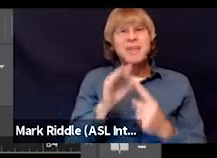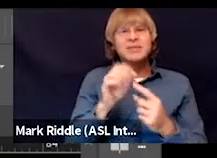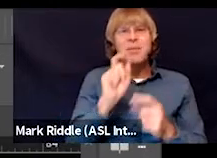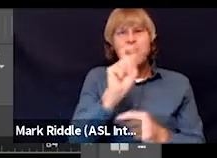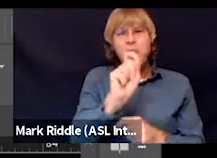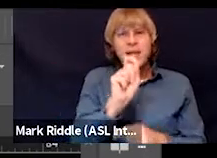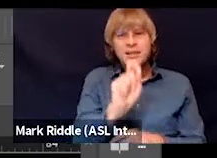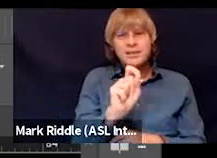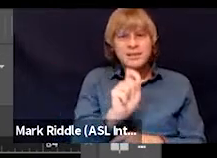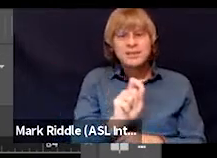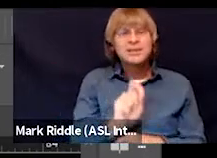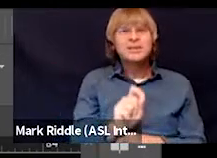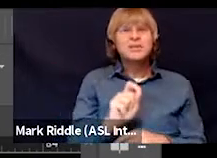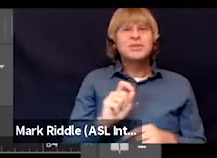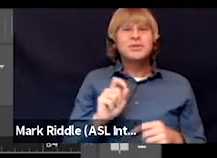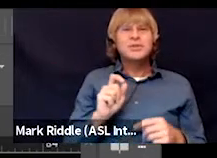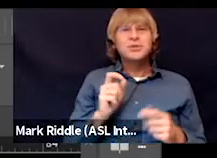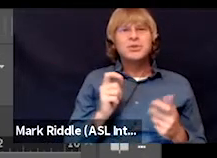bullet. So